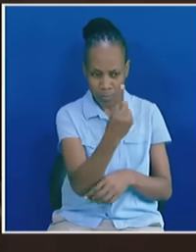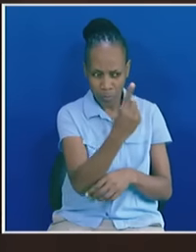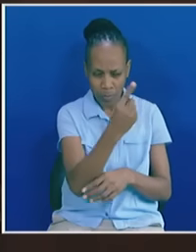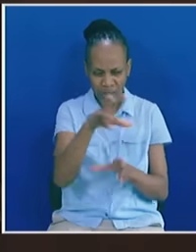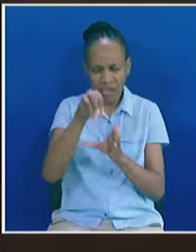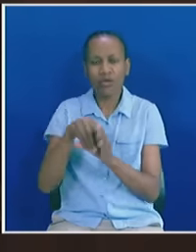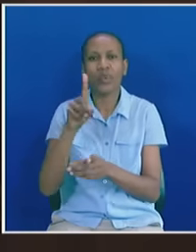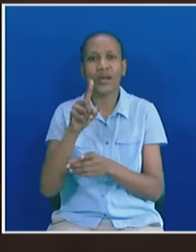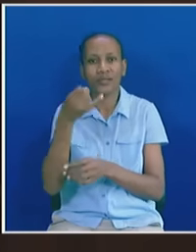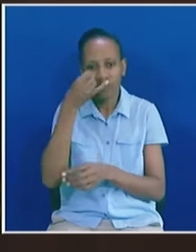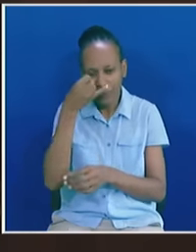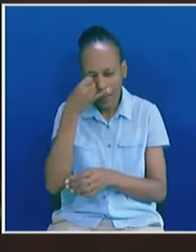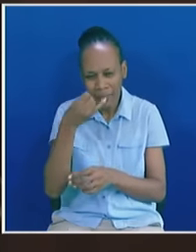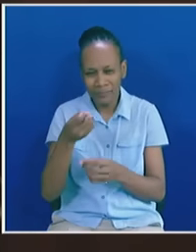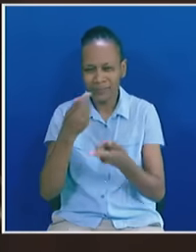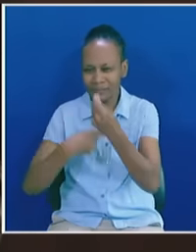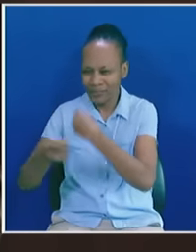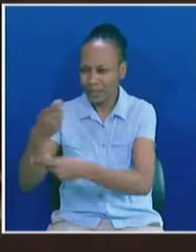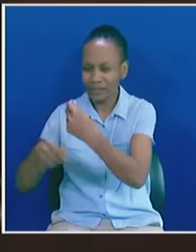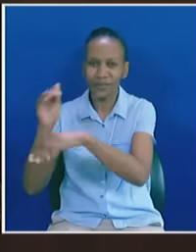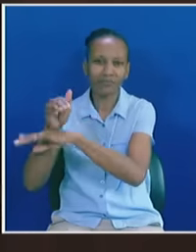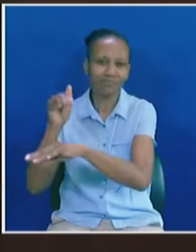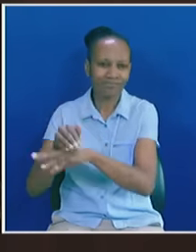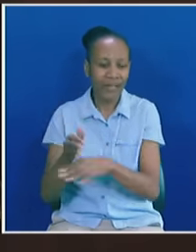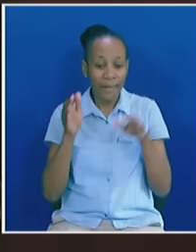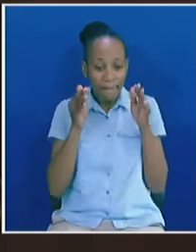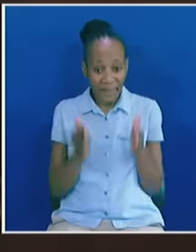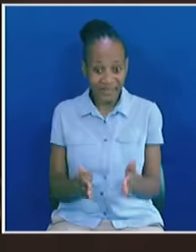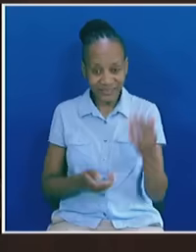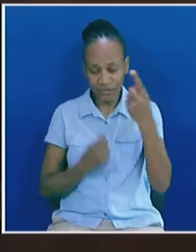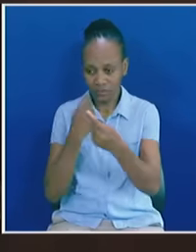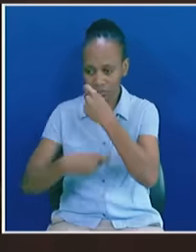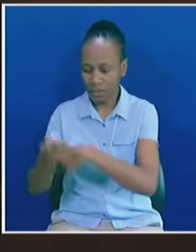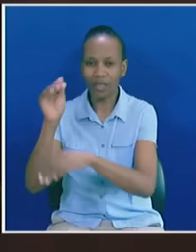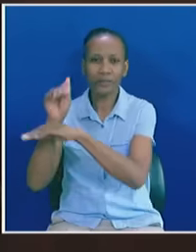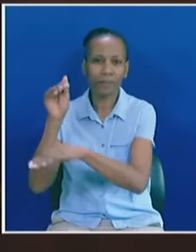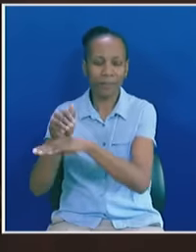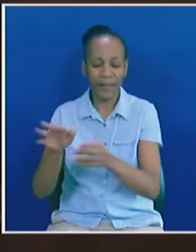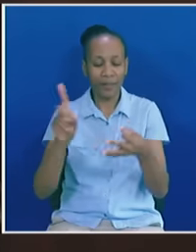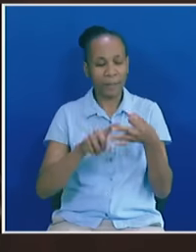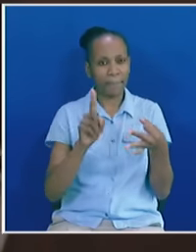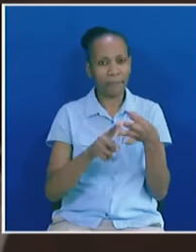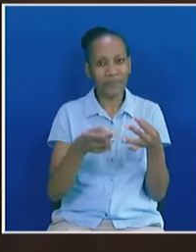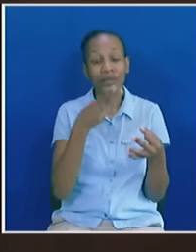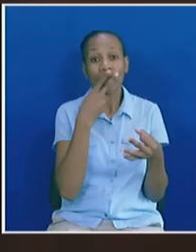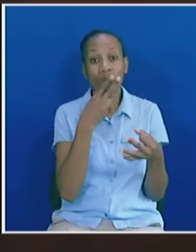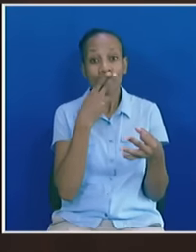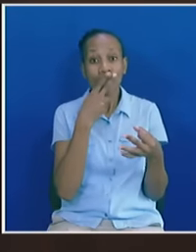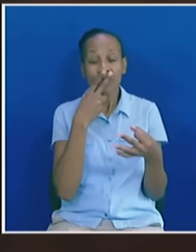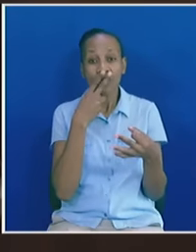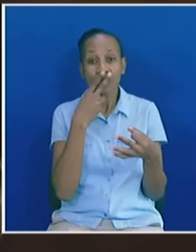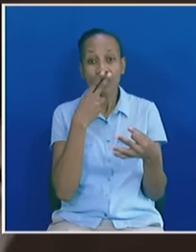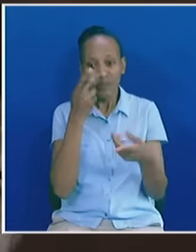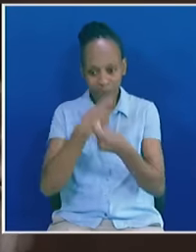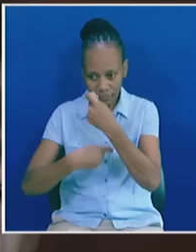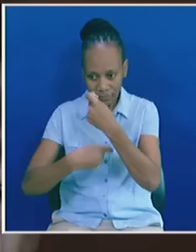involved in drug and substance trafficking, human trafficking, as well as illicit cigarette trade,